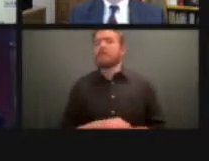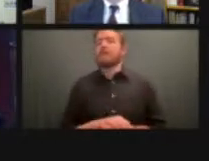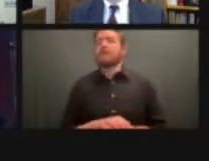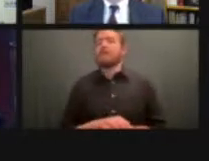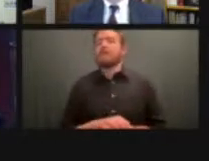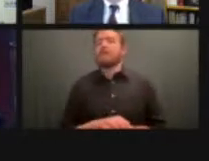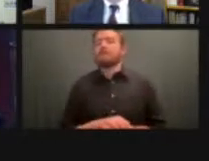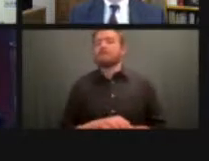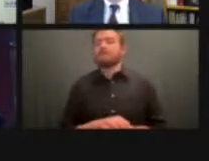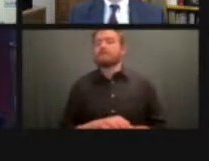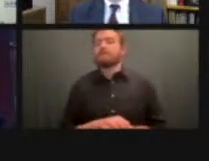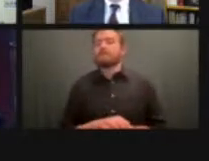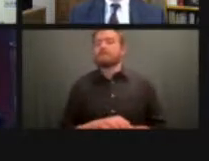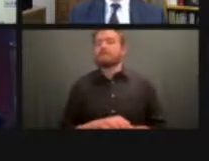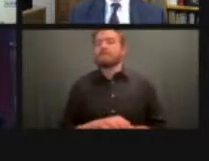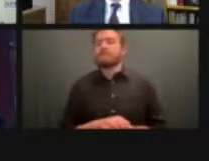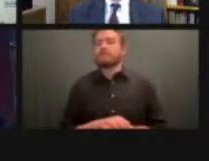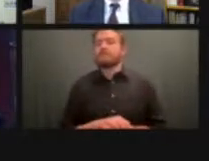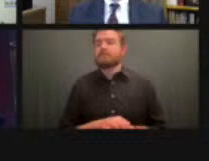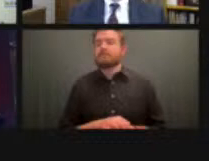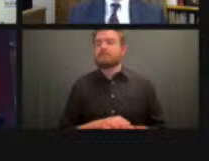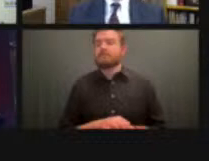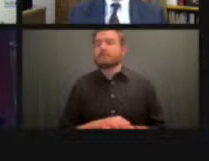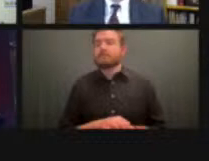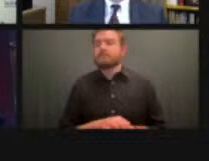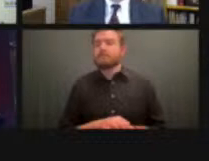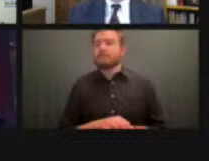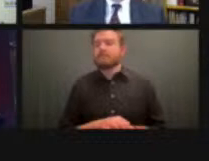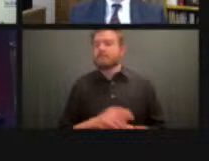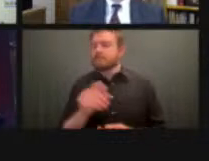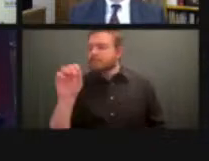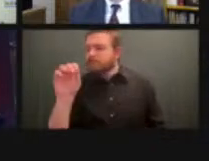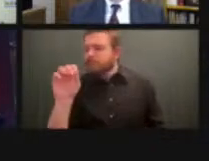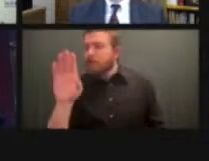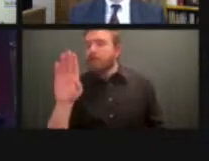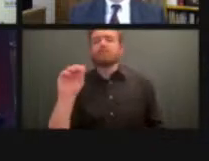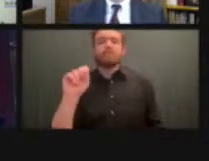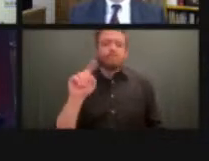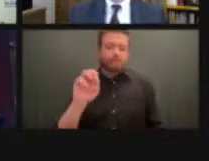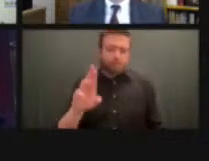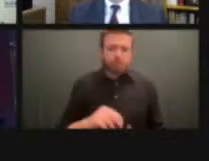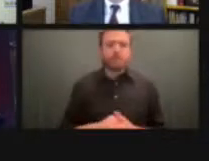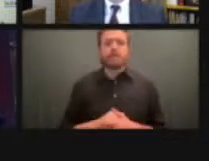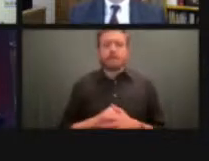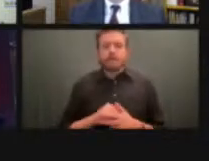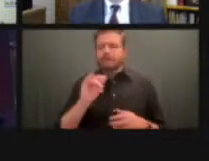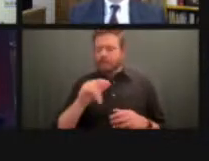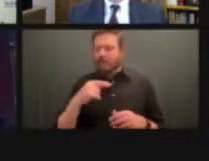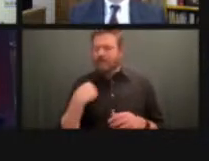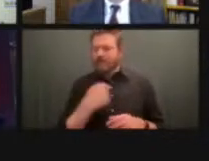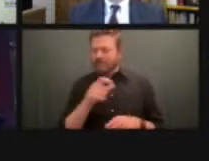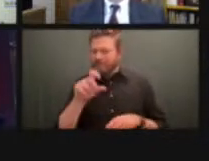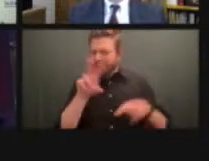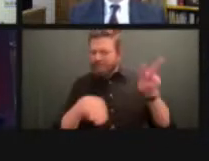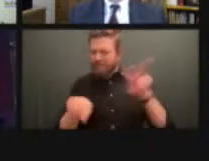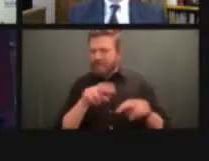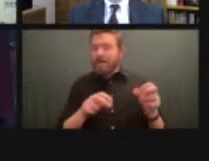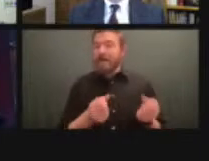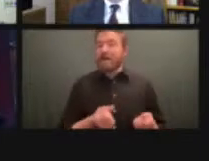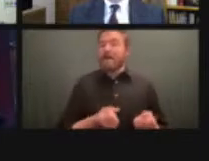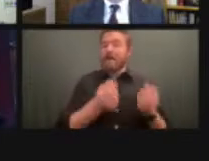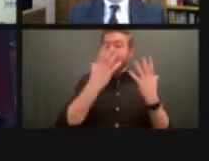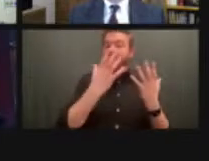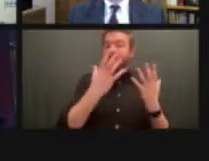opposed to hospitalizations for another reason and that they test positive for the virus anyway. But this is the snapshot that we